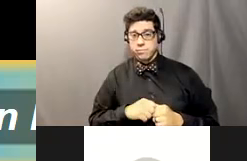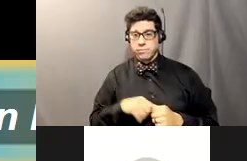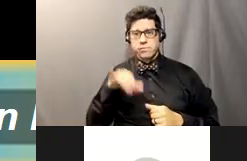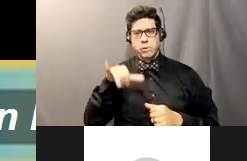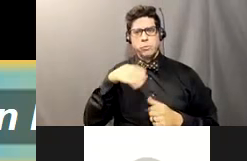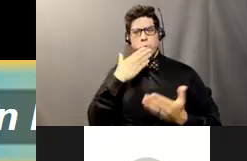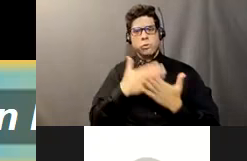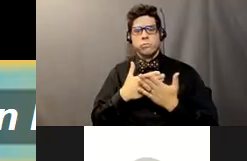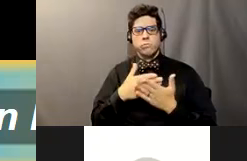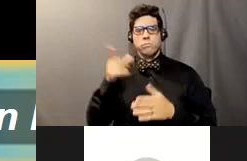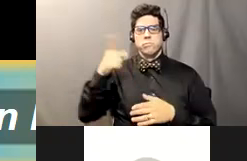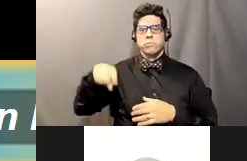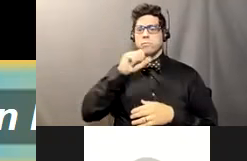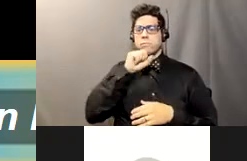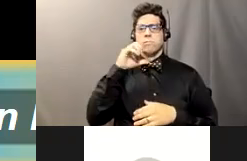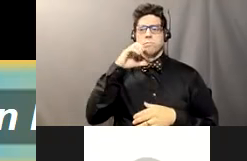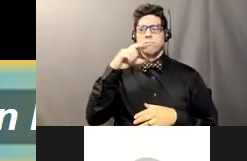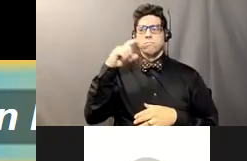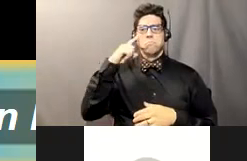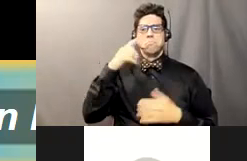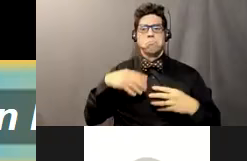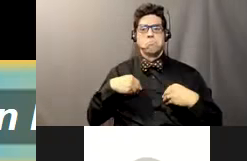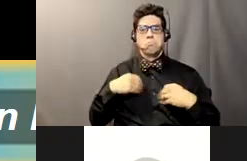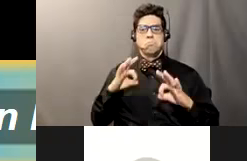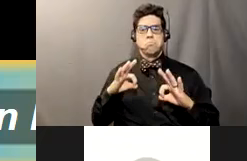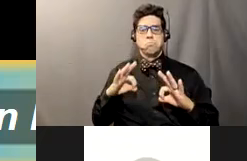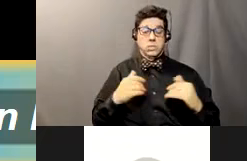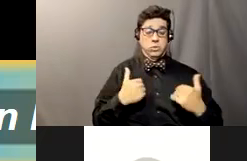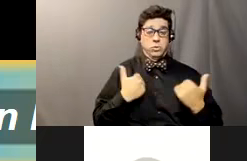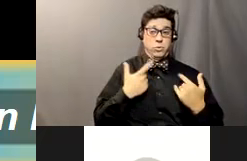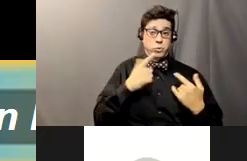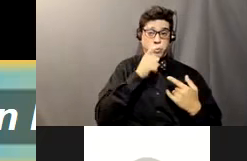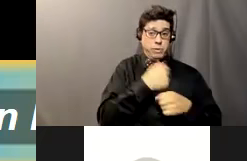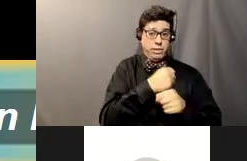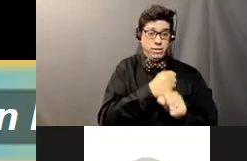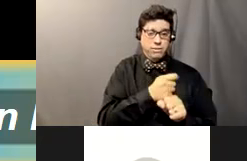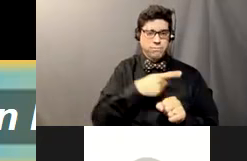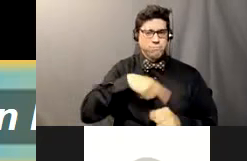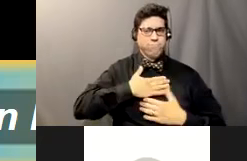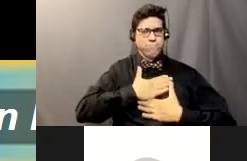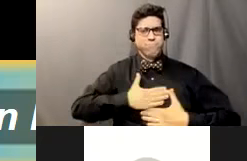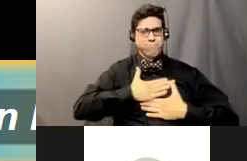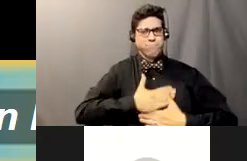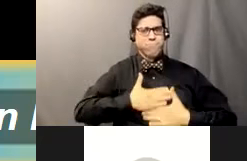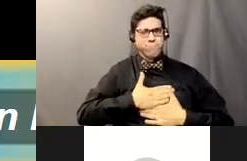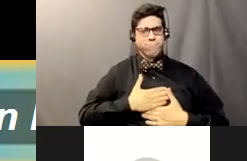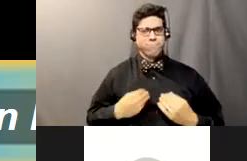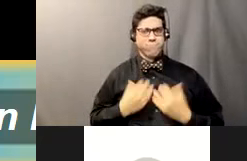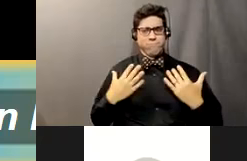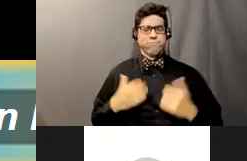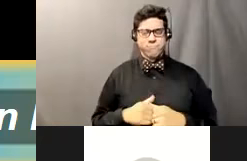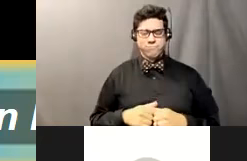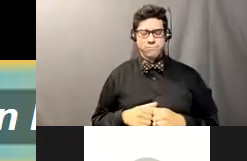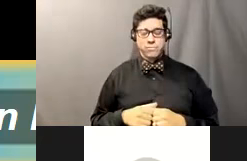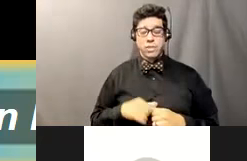received by the seniors. And I think the youth that created it were really pleased with themselves. It